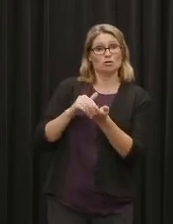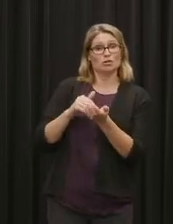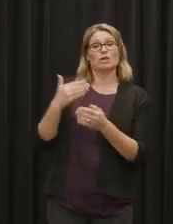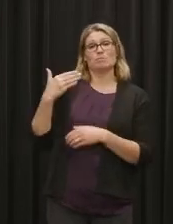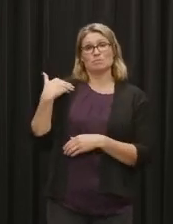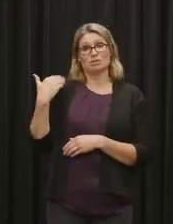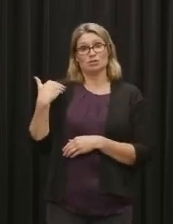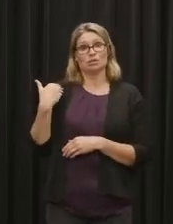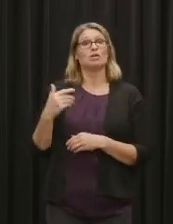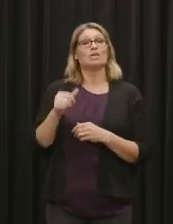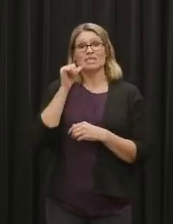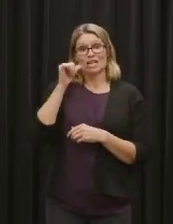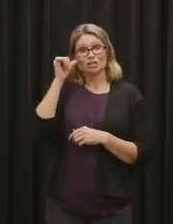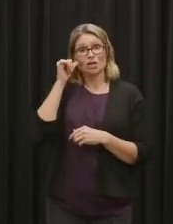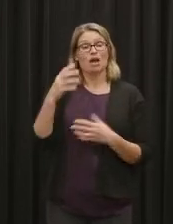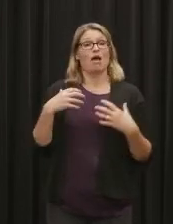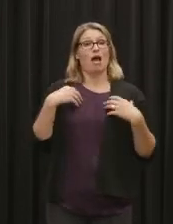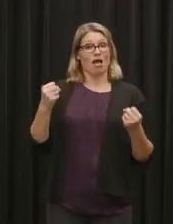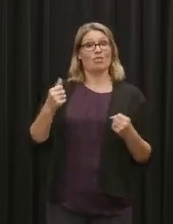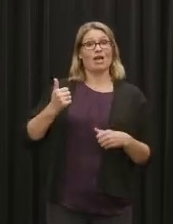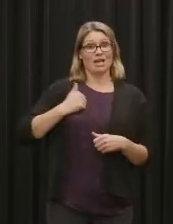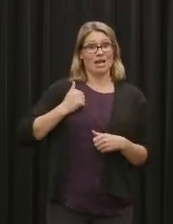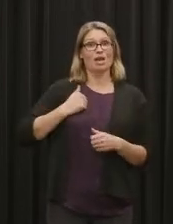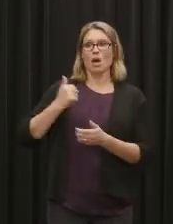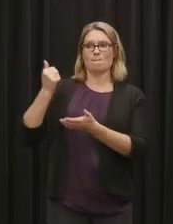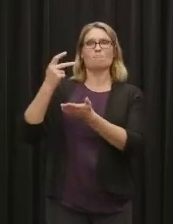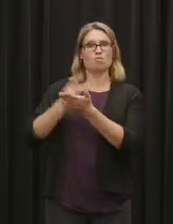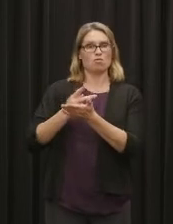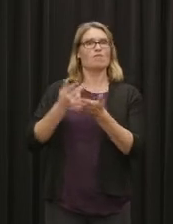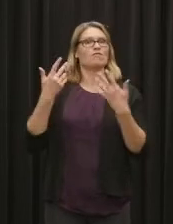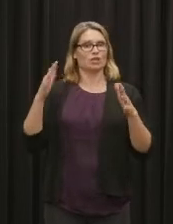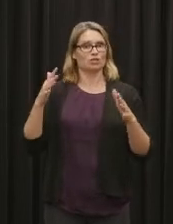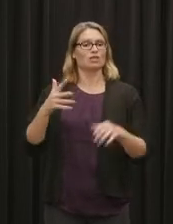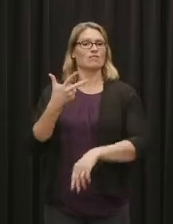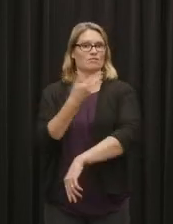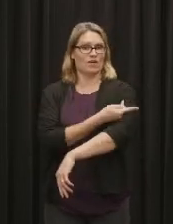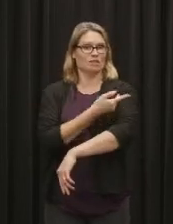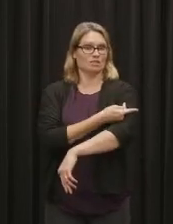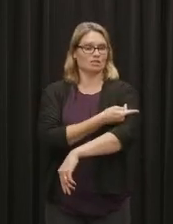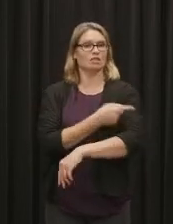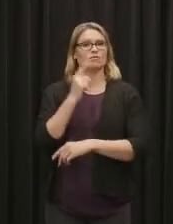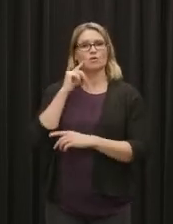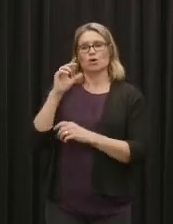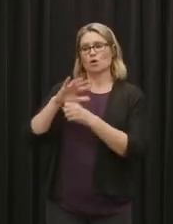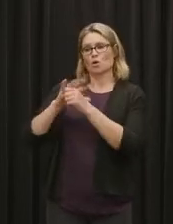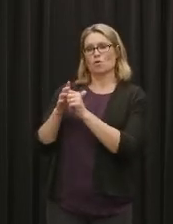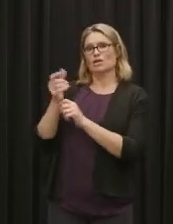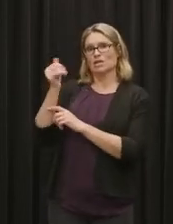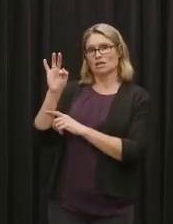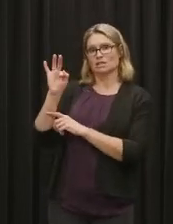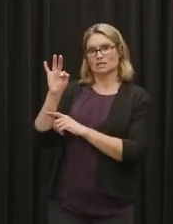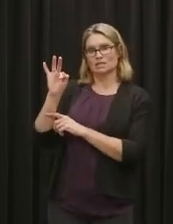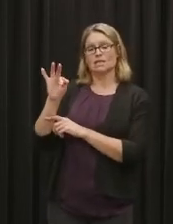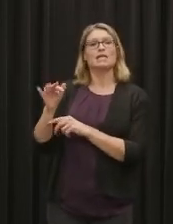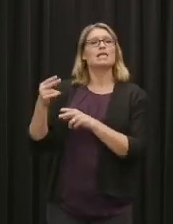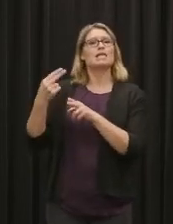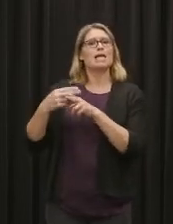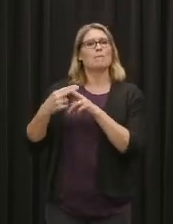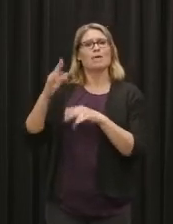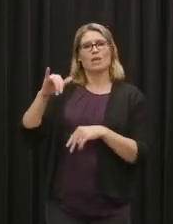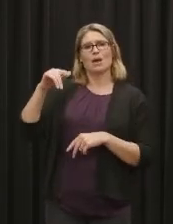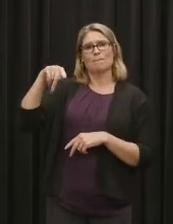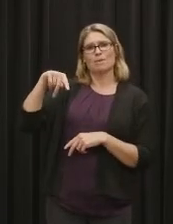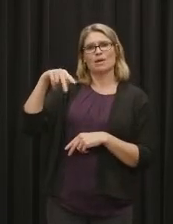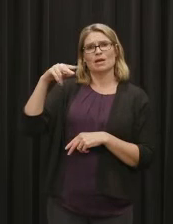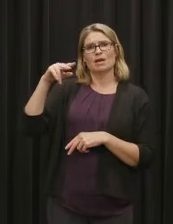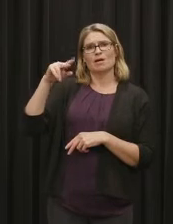yesterday, Health Canada has approved a vaccine for COVID-19, specifically the